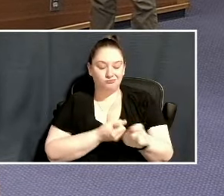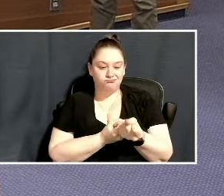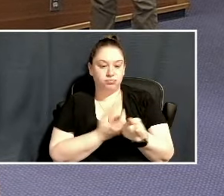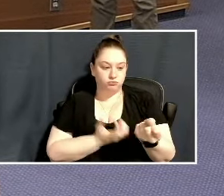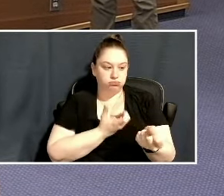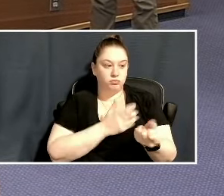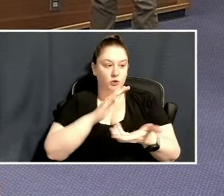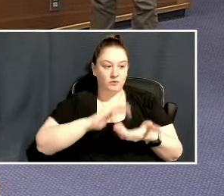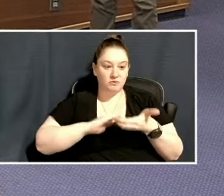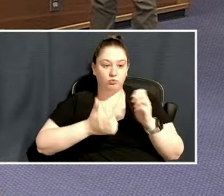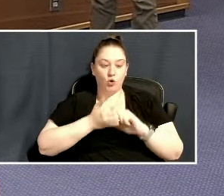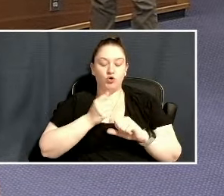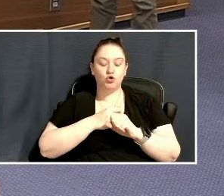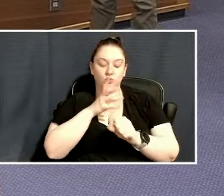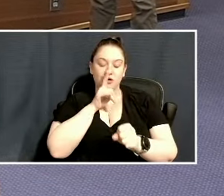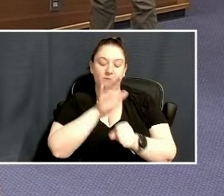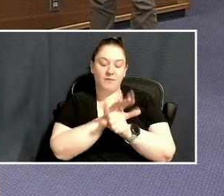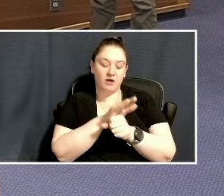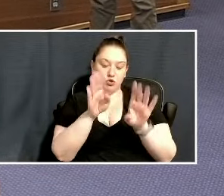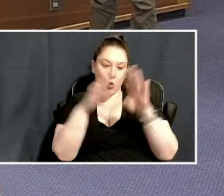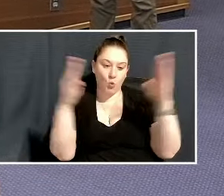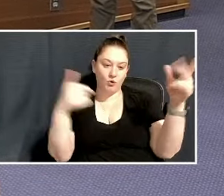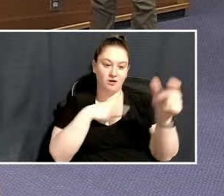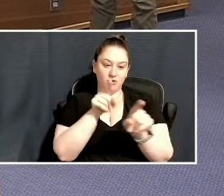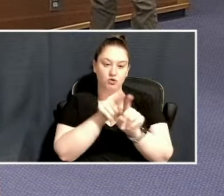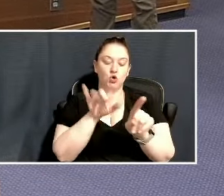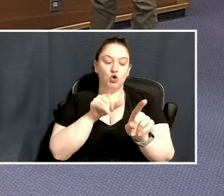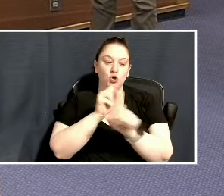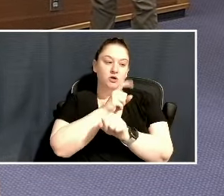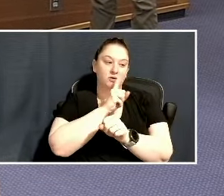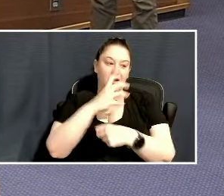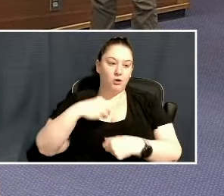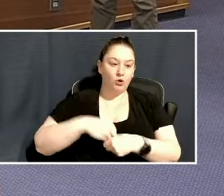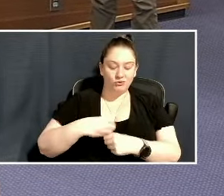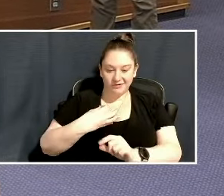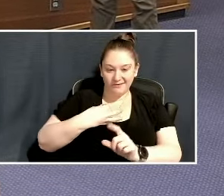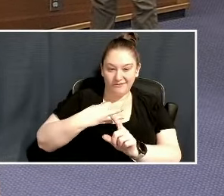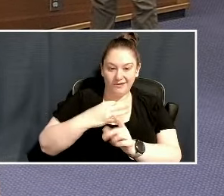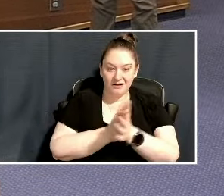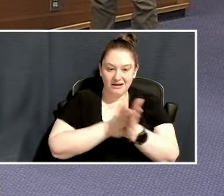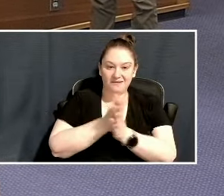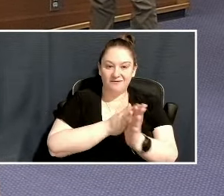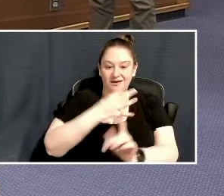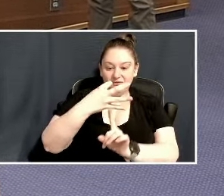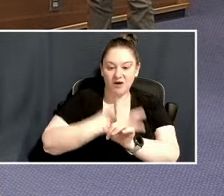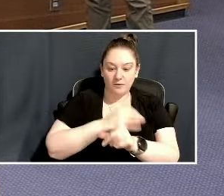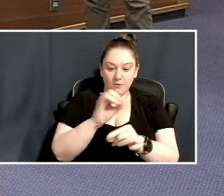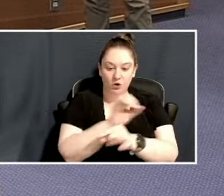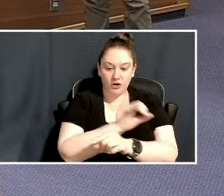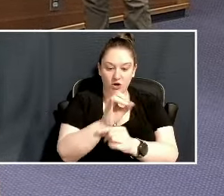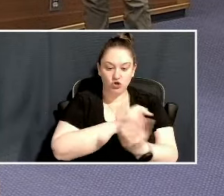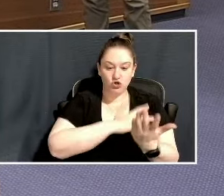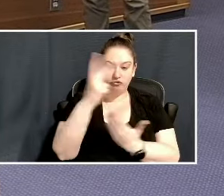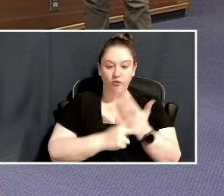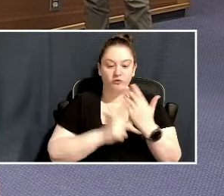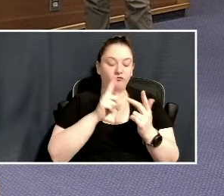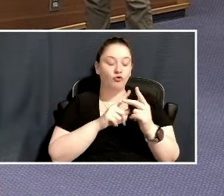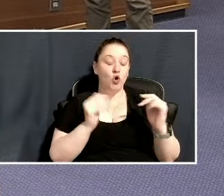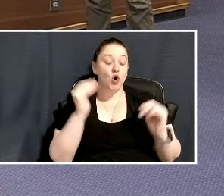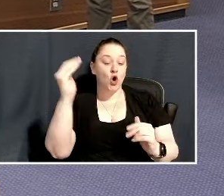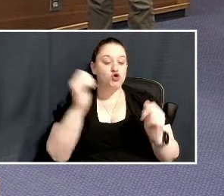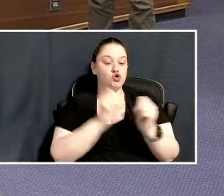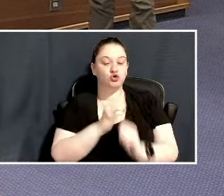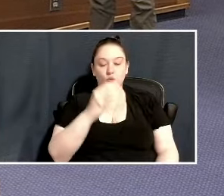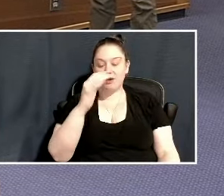residents, including an innovative 9-month internship program for adults with intellectual and